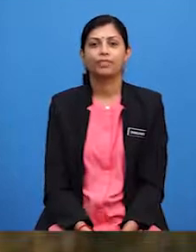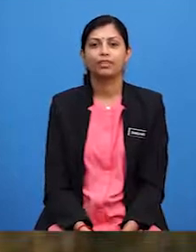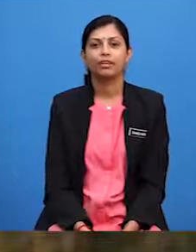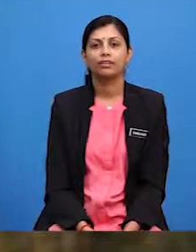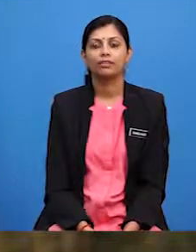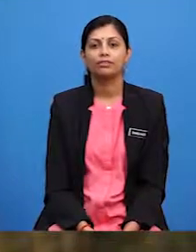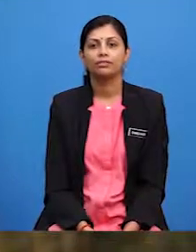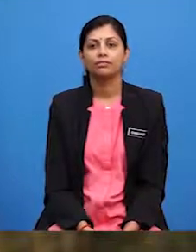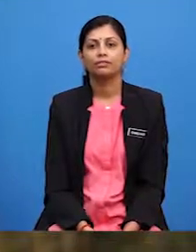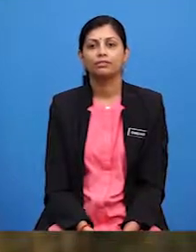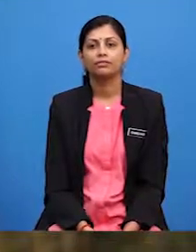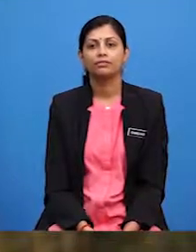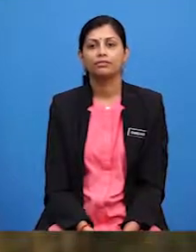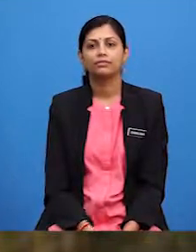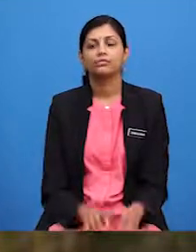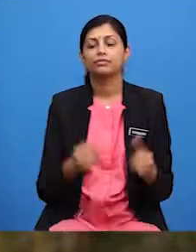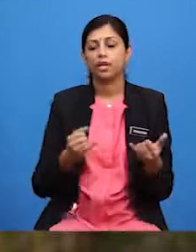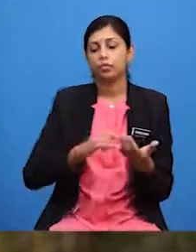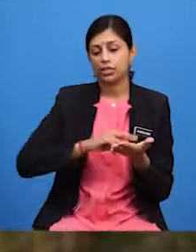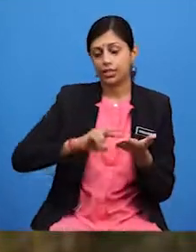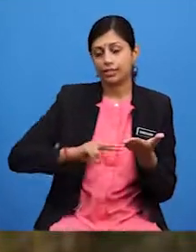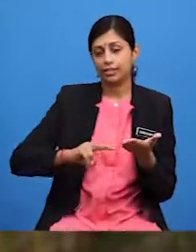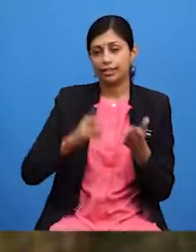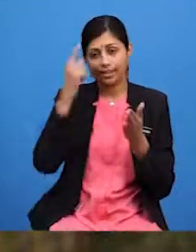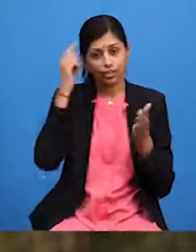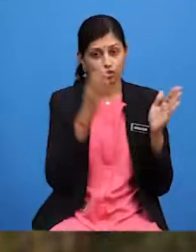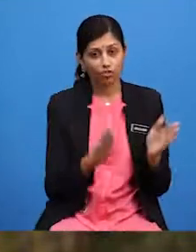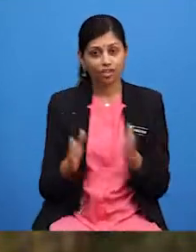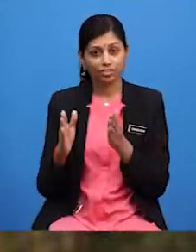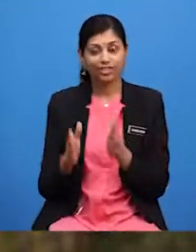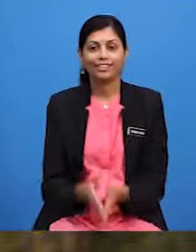Let us talk about reading strategies now.